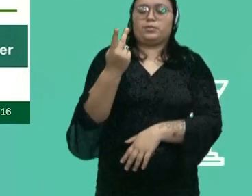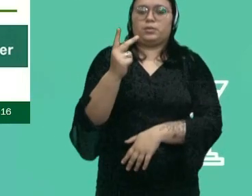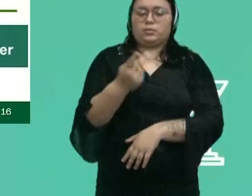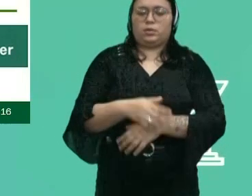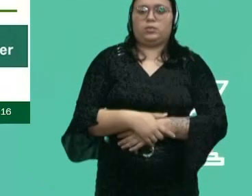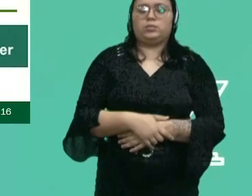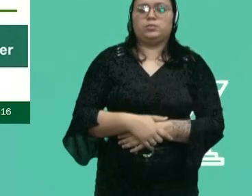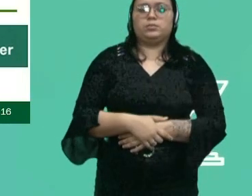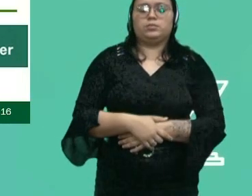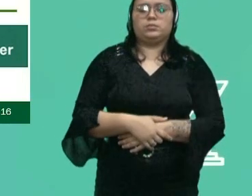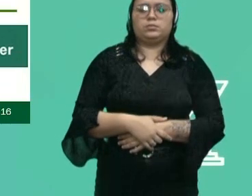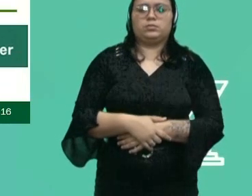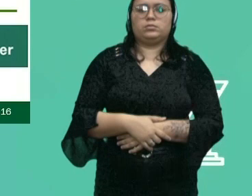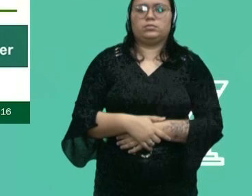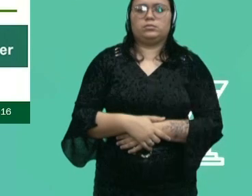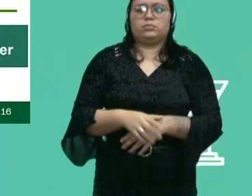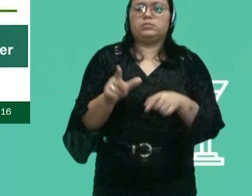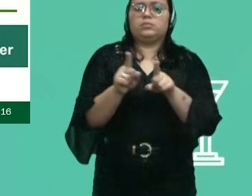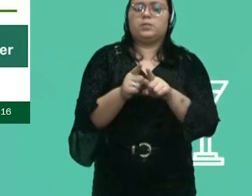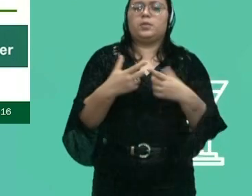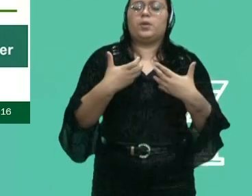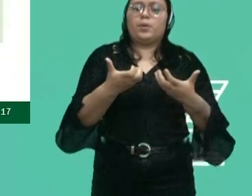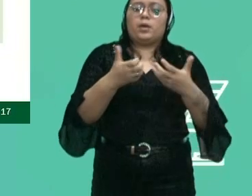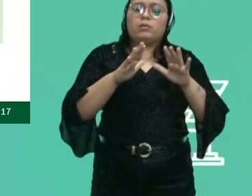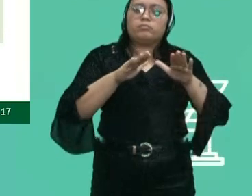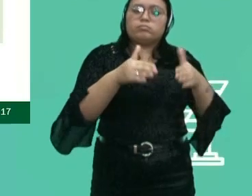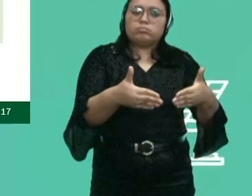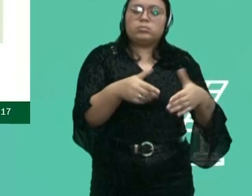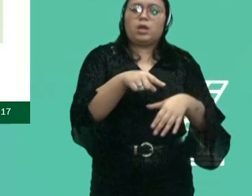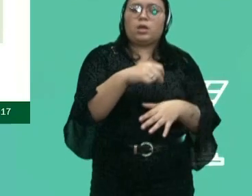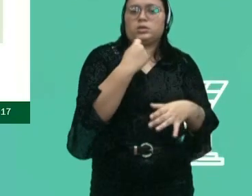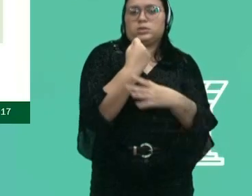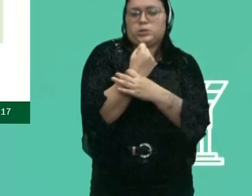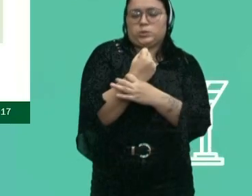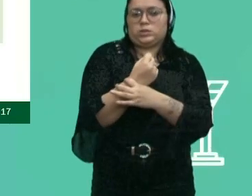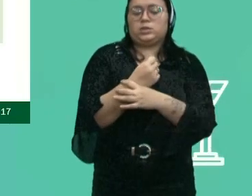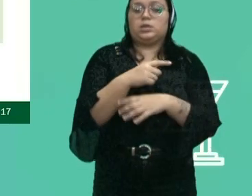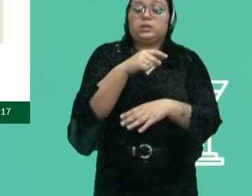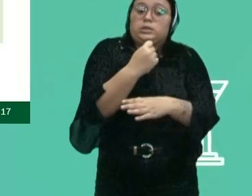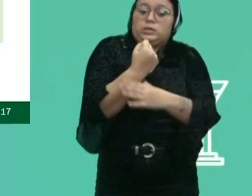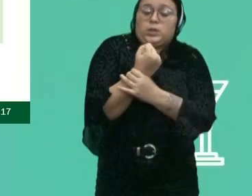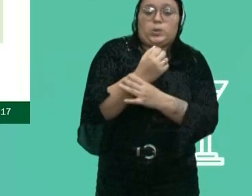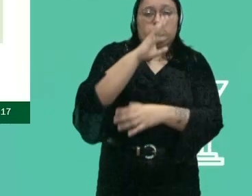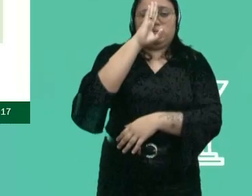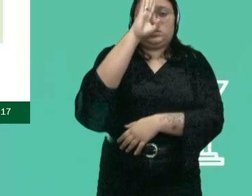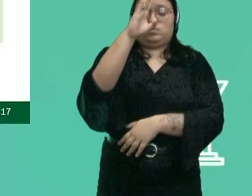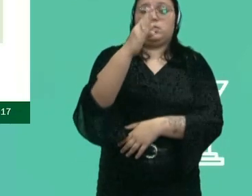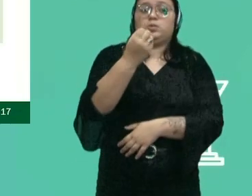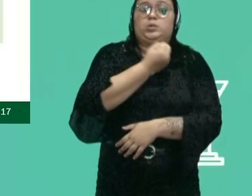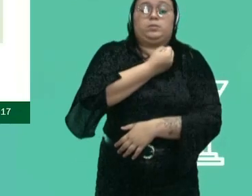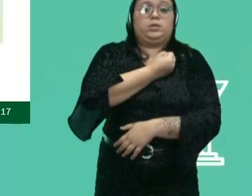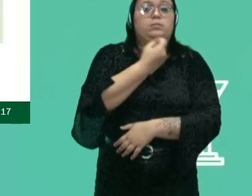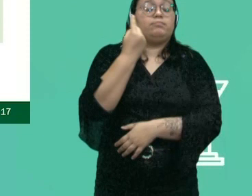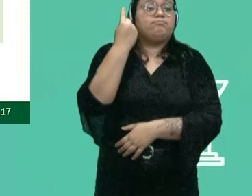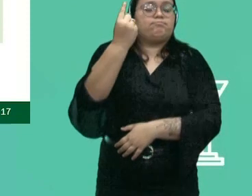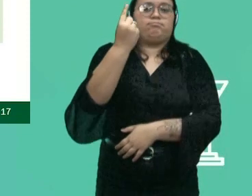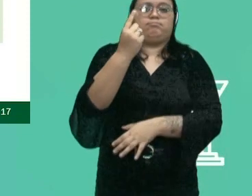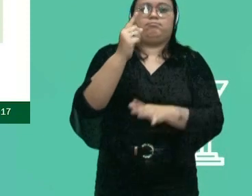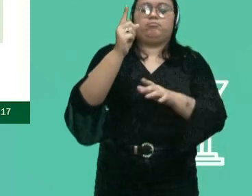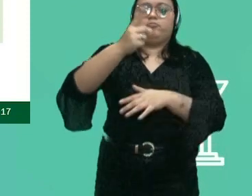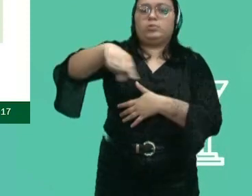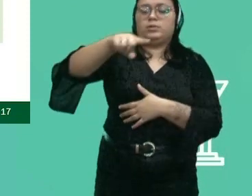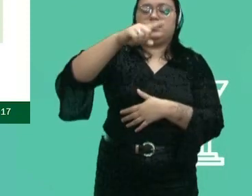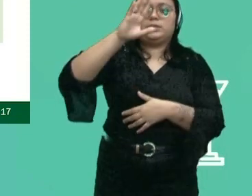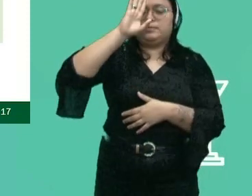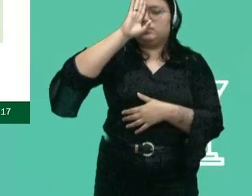I do want to emphasize is safety. So safety is such a high priority for all of us that for those interested, I do have one request.